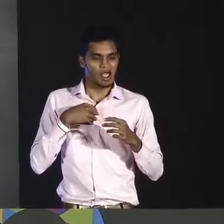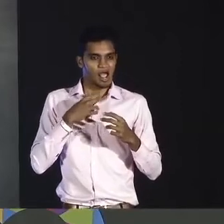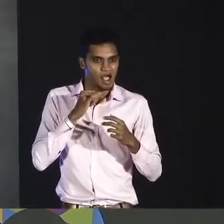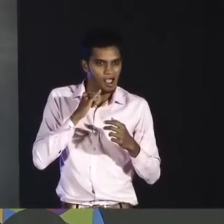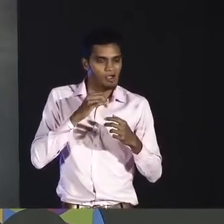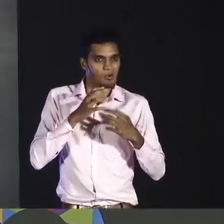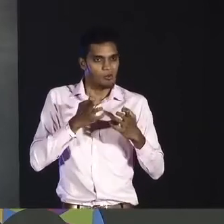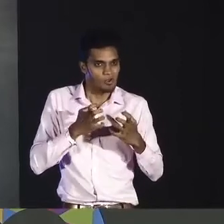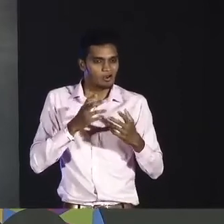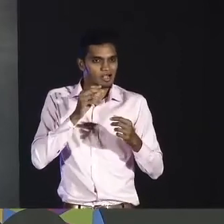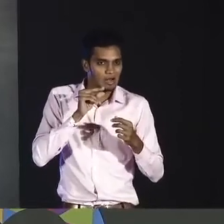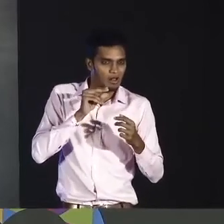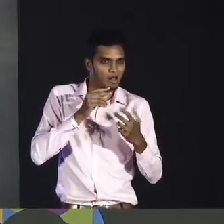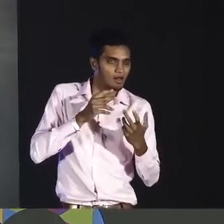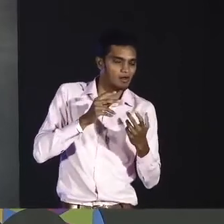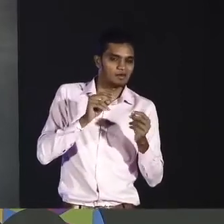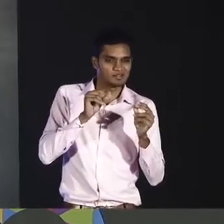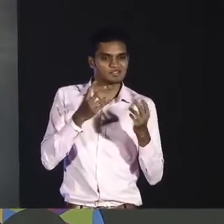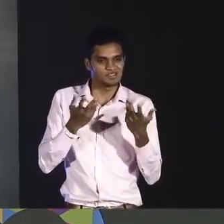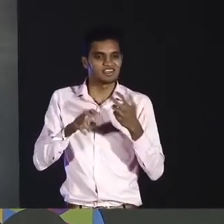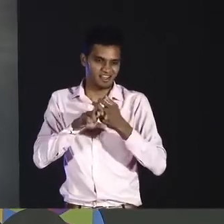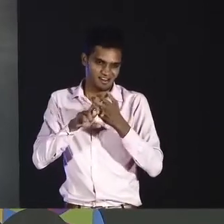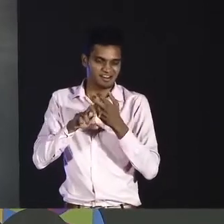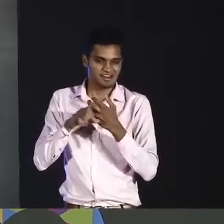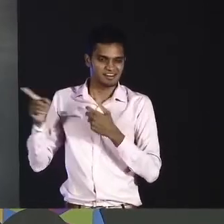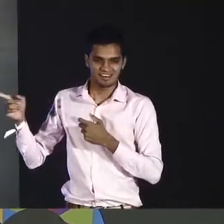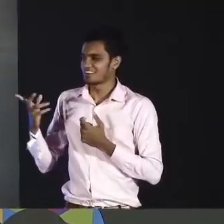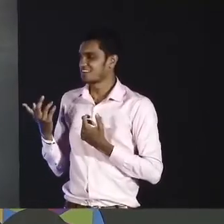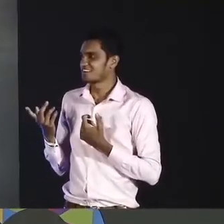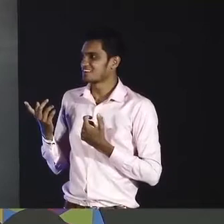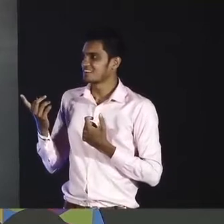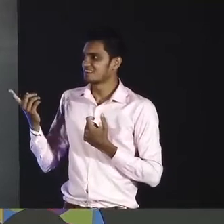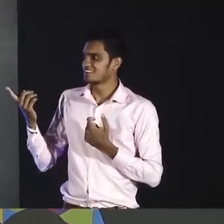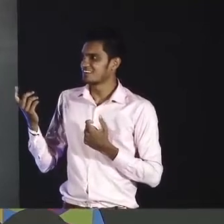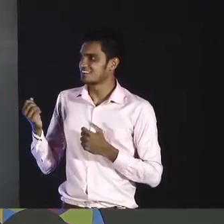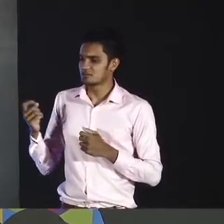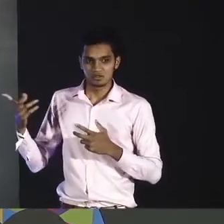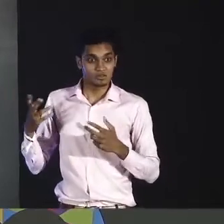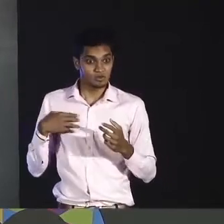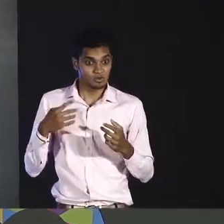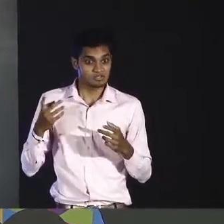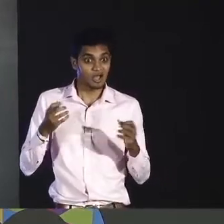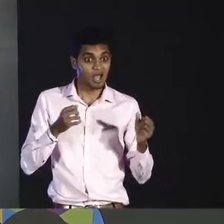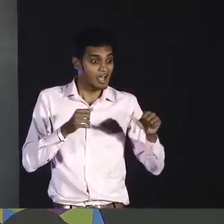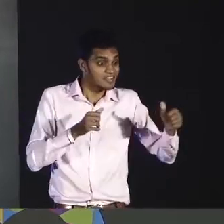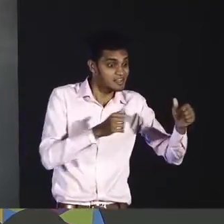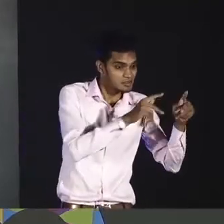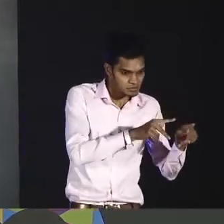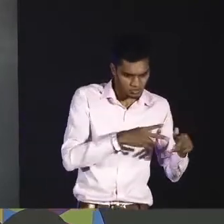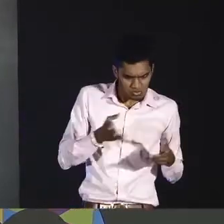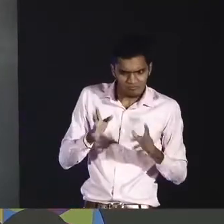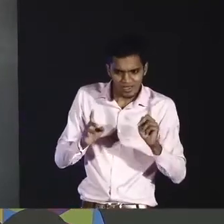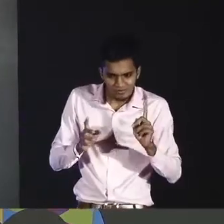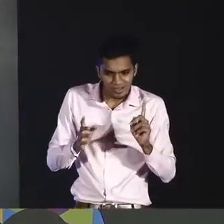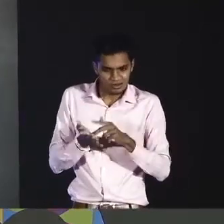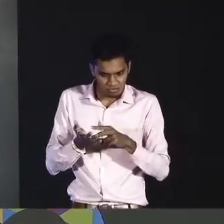And there were 5 boys around him, and all of them are rushing to complete it. "You want to go to the bathroom? You want to go to the classroom? You want to go to the basement?